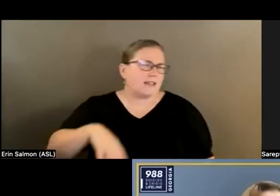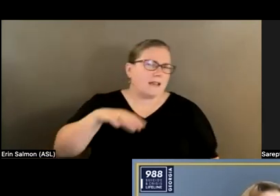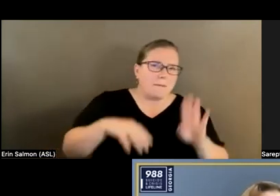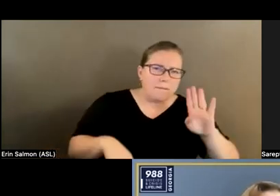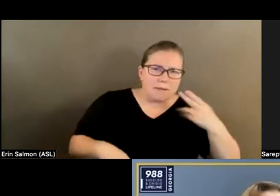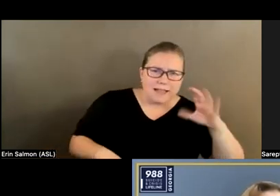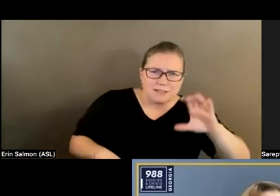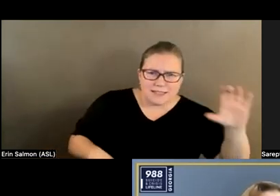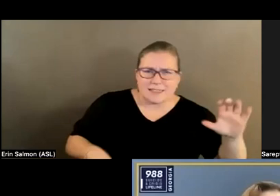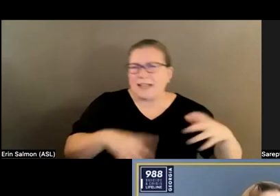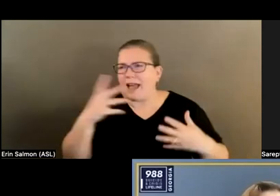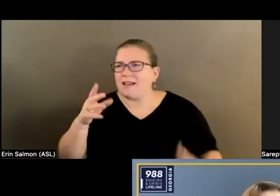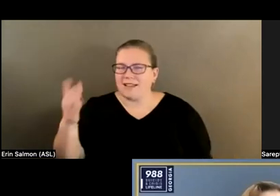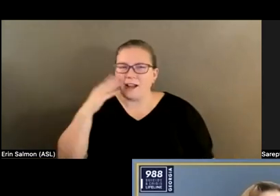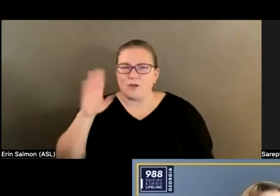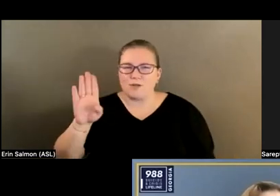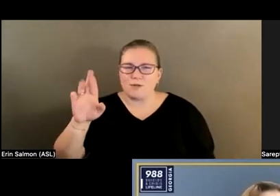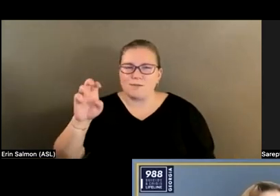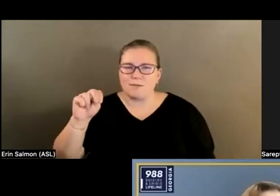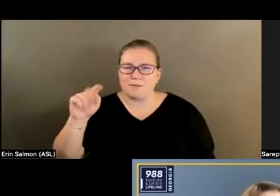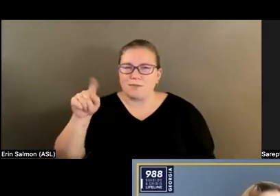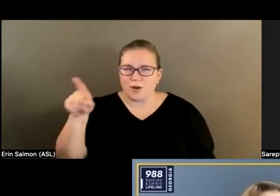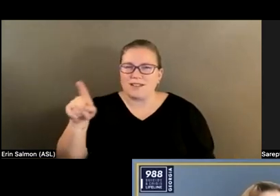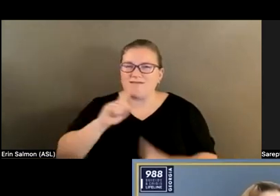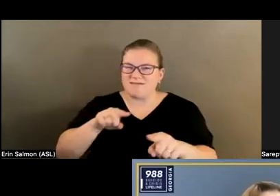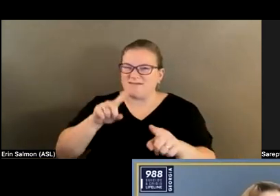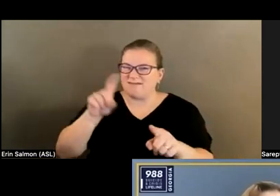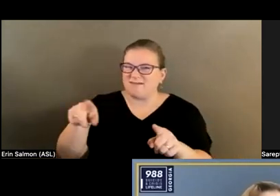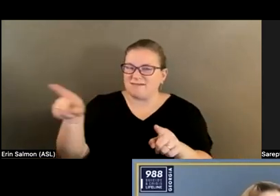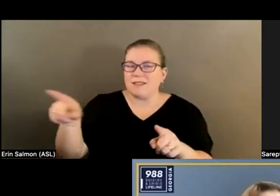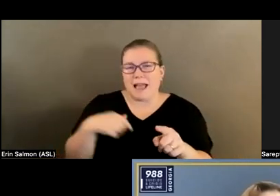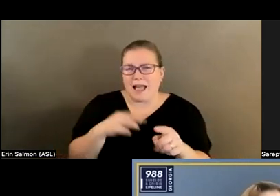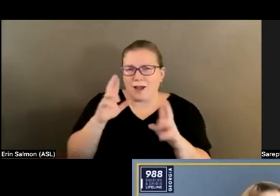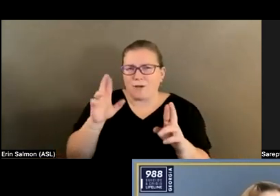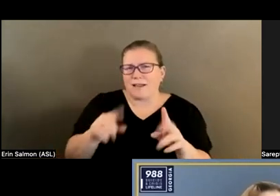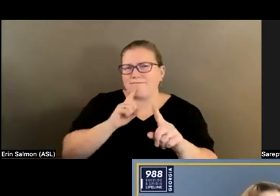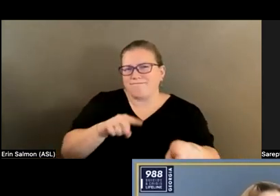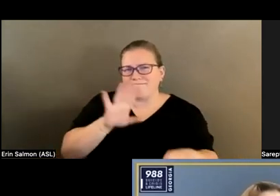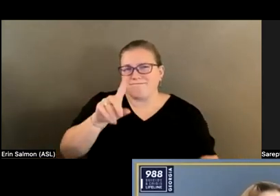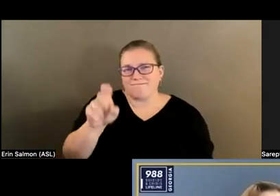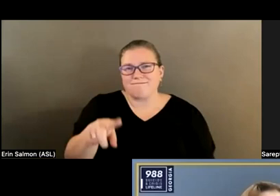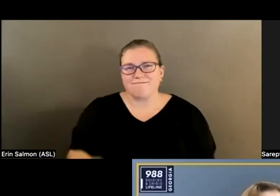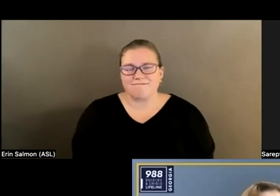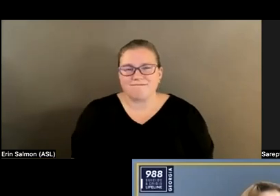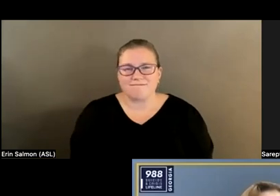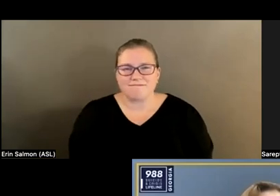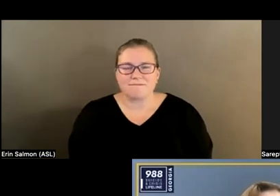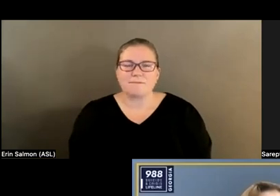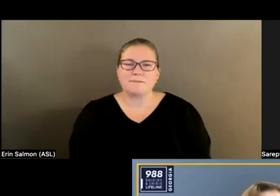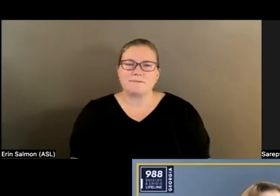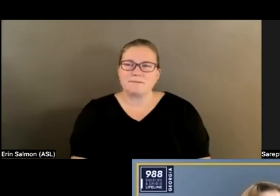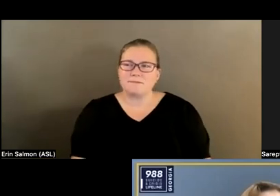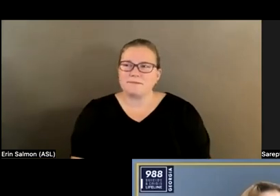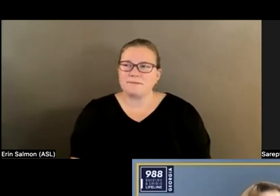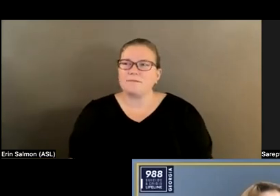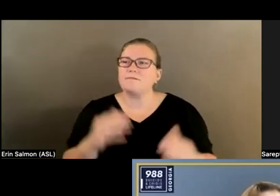to Brent, the questioner. I hope that begins to address that particular question. We also have a question